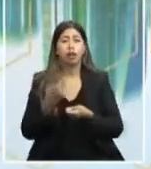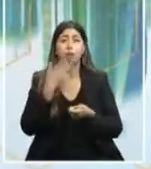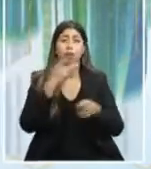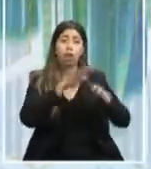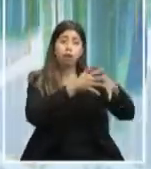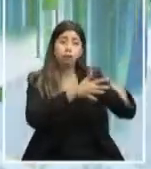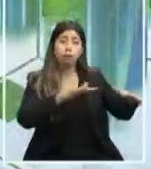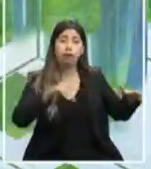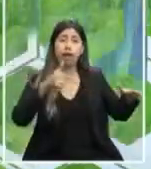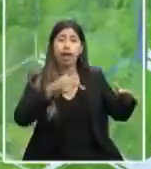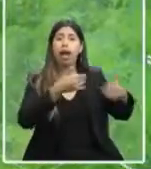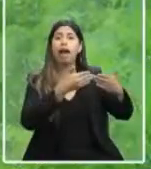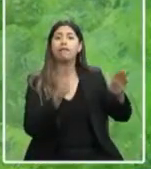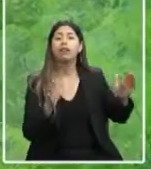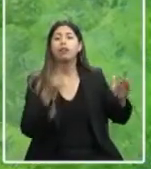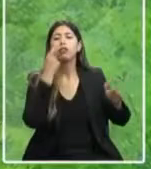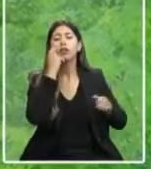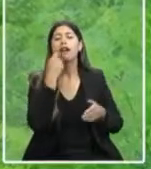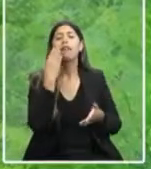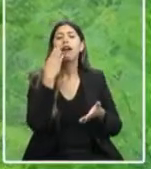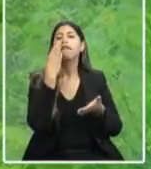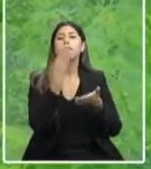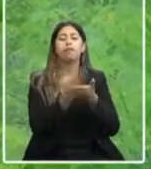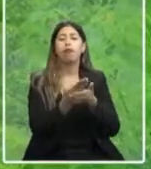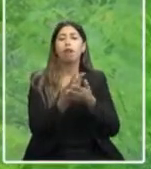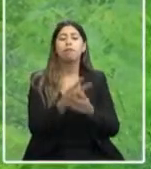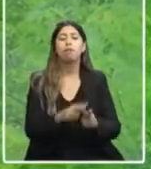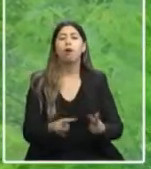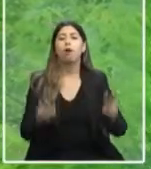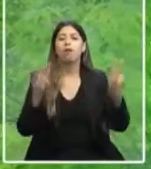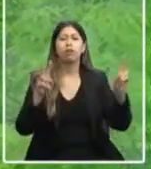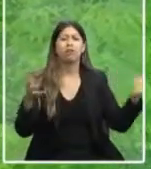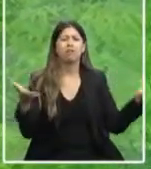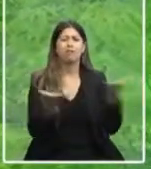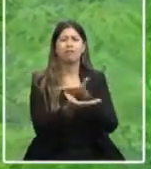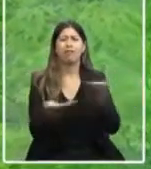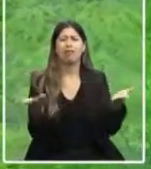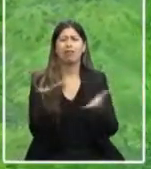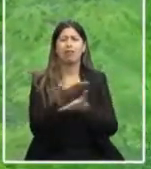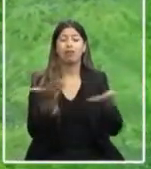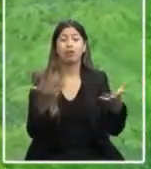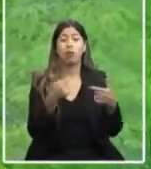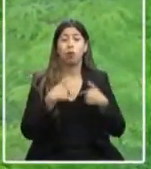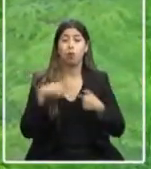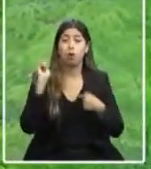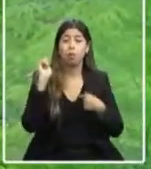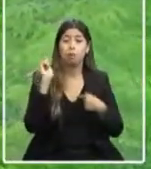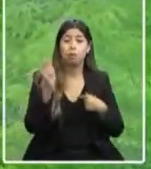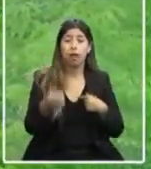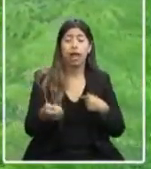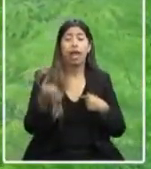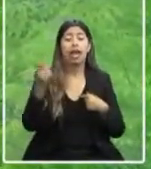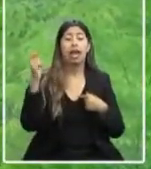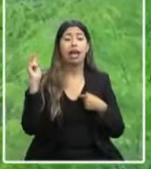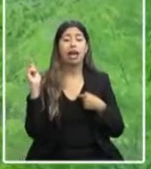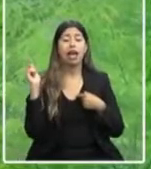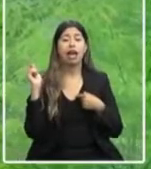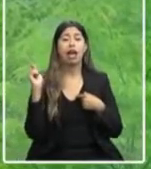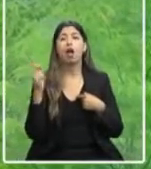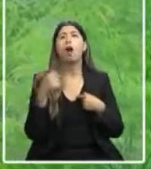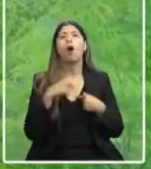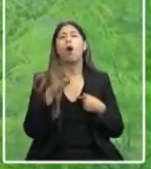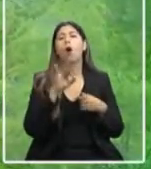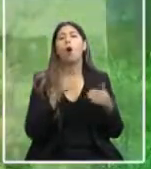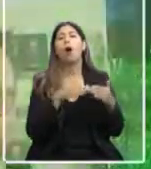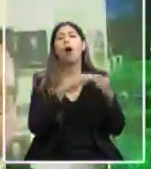number of services. And if you go fishing there, big trawlers, or if you go on cruises, or all the material which is